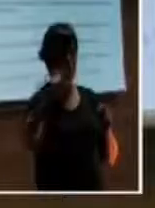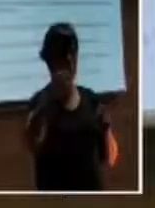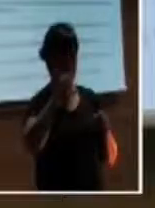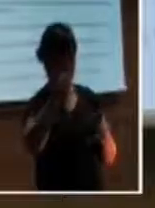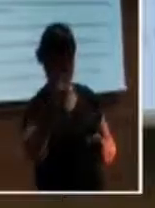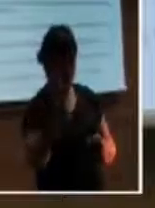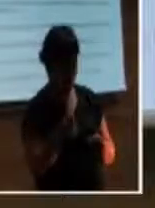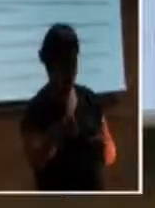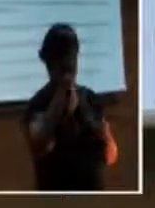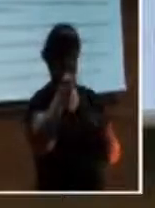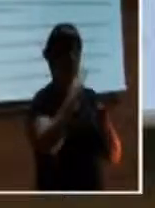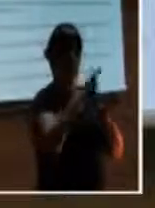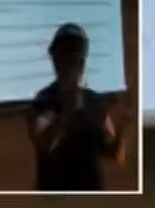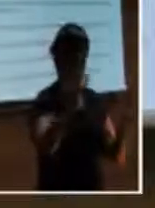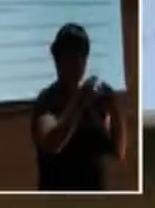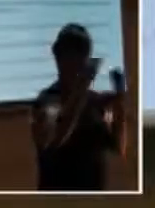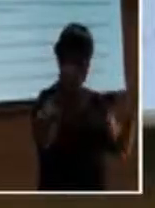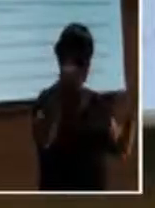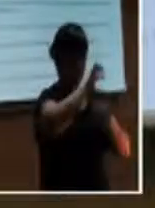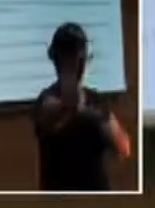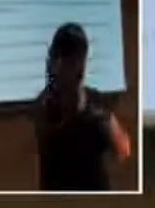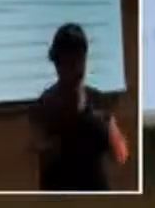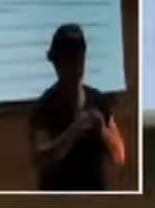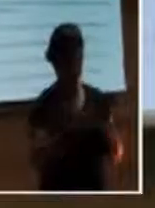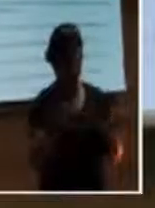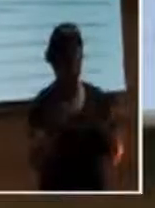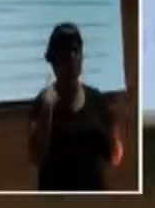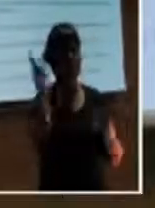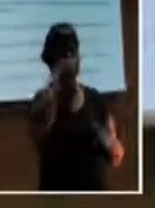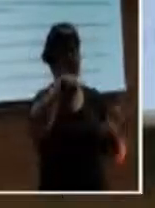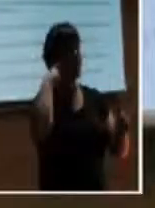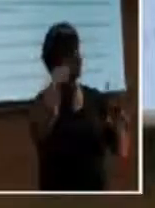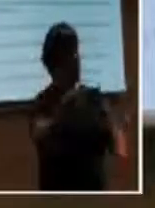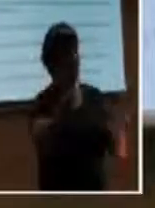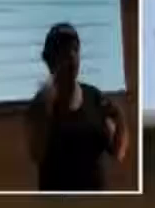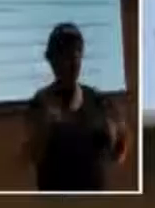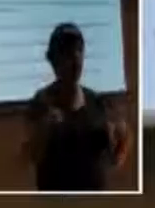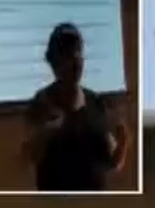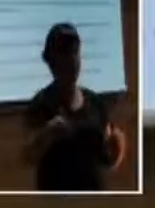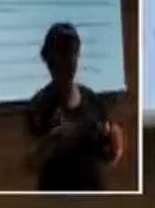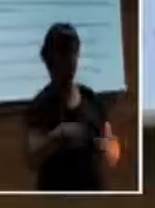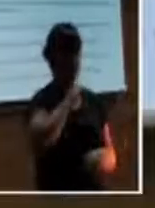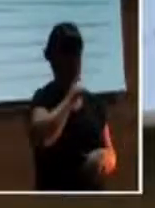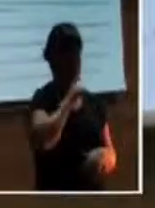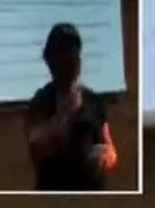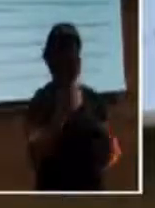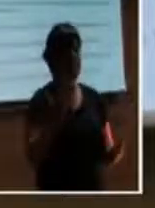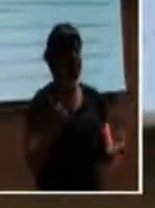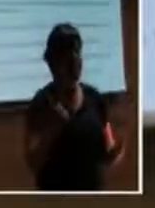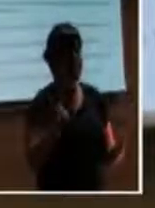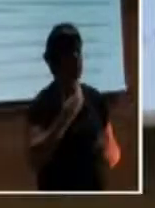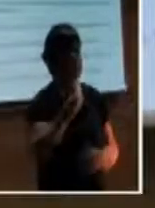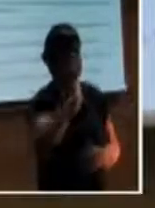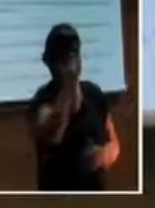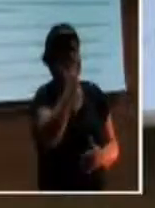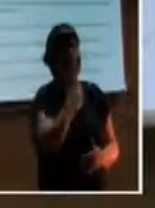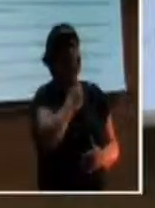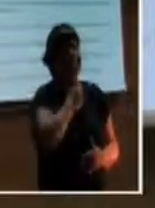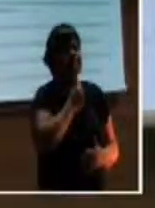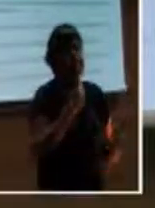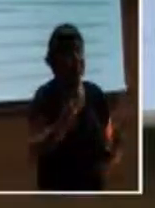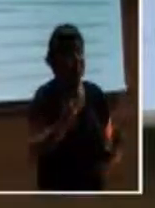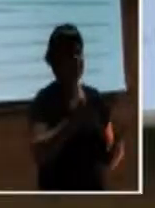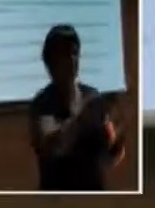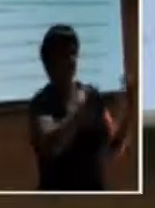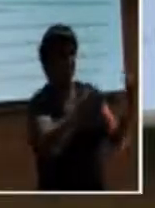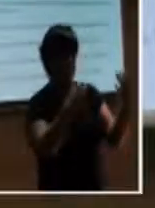and another level to those projects we're engaged. To sum my